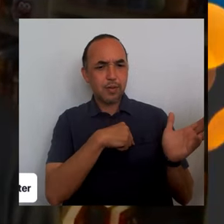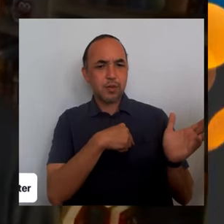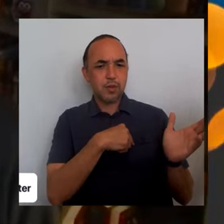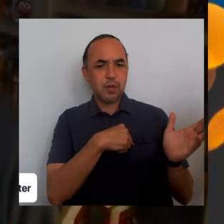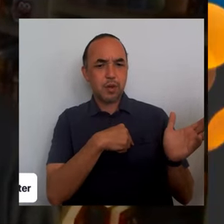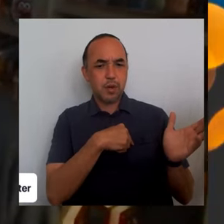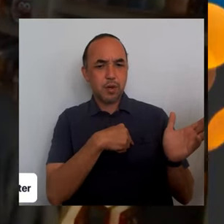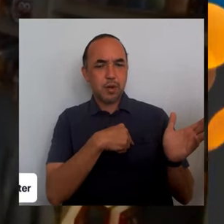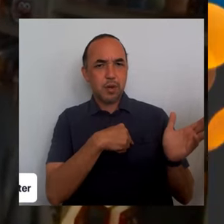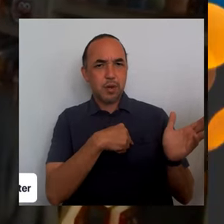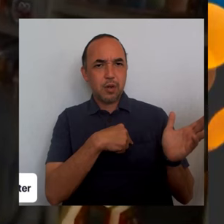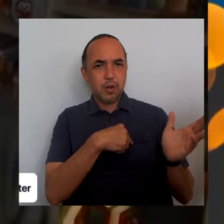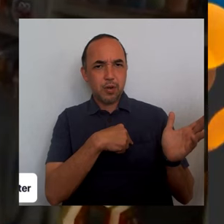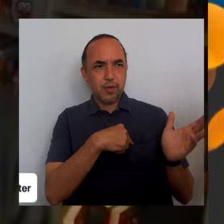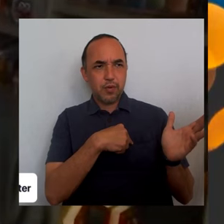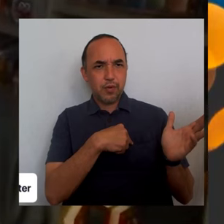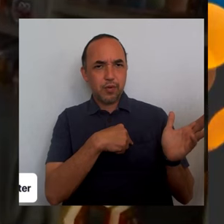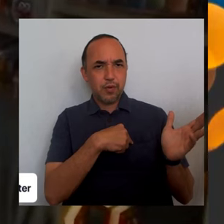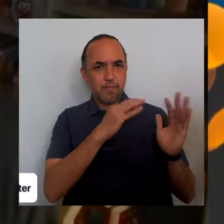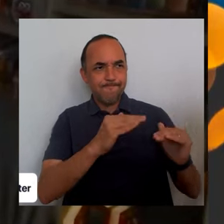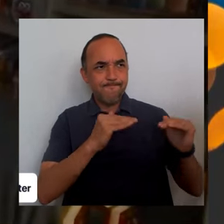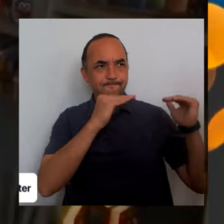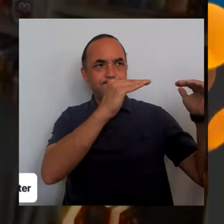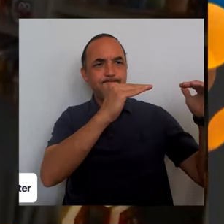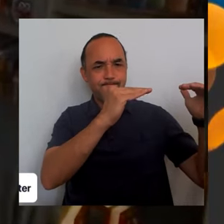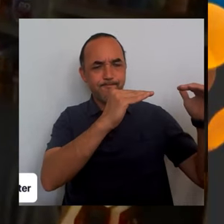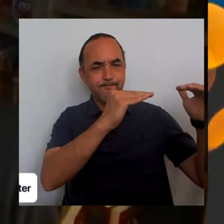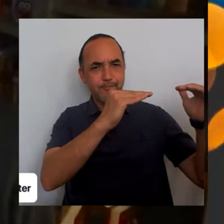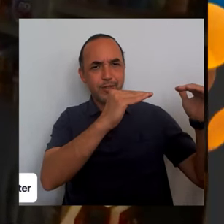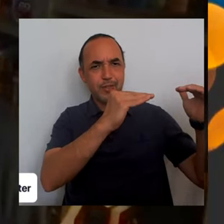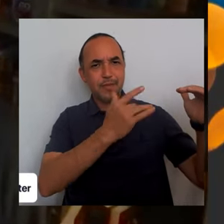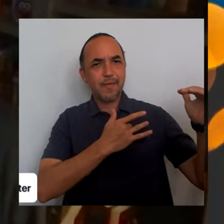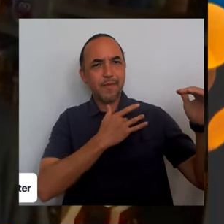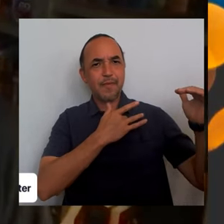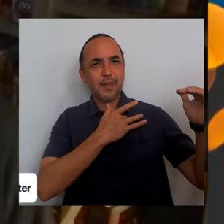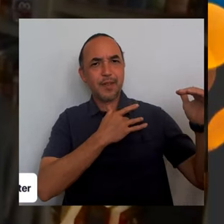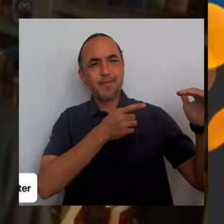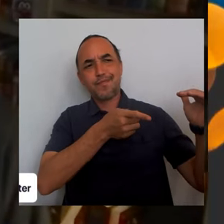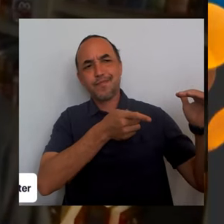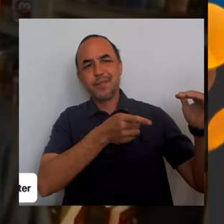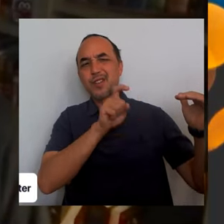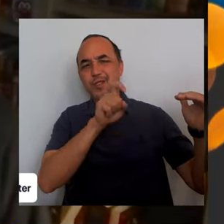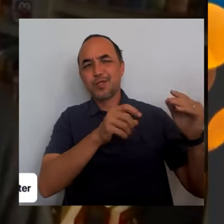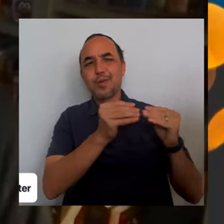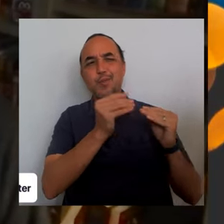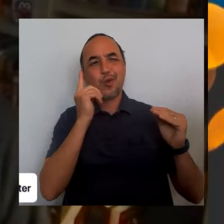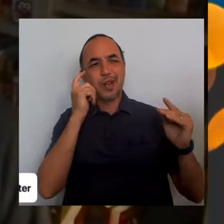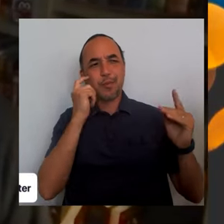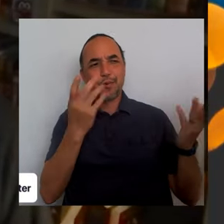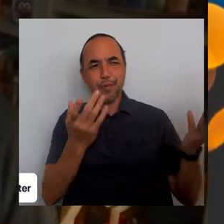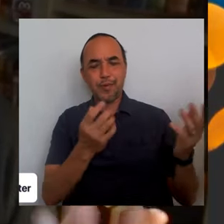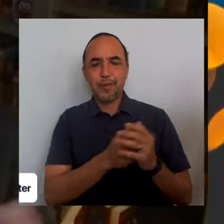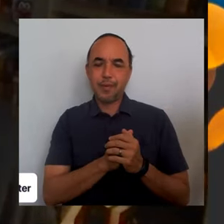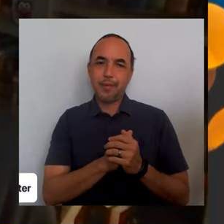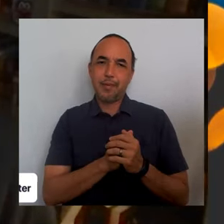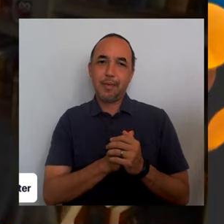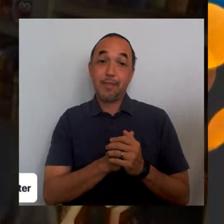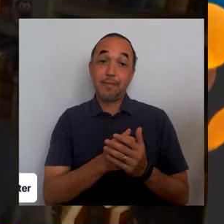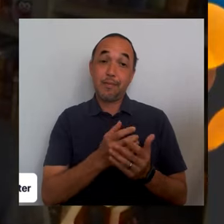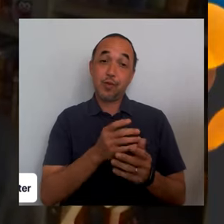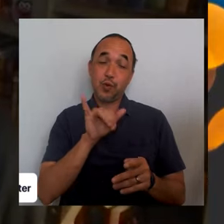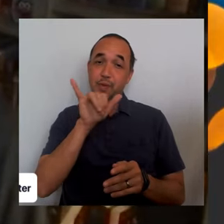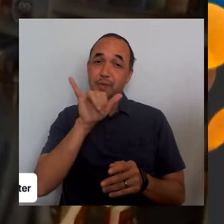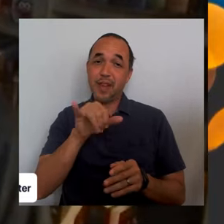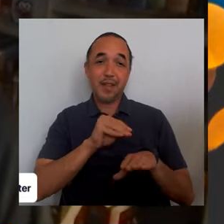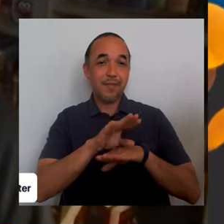go the next level. Like, really, you should raise a little more of an eyebrow to that. And I've always kept that with